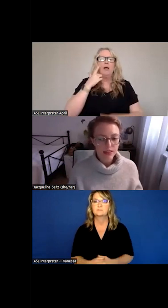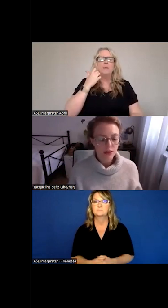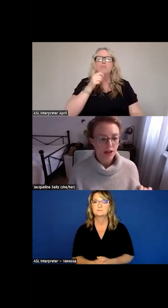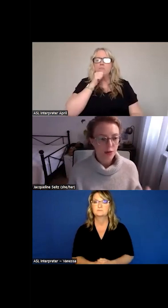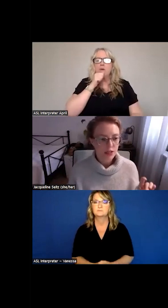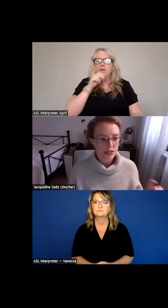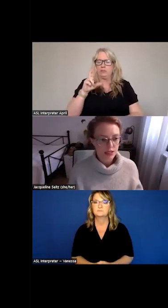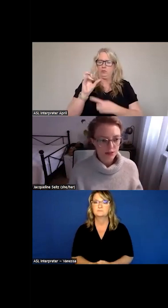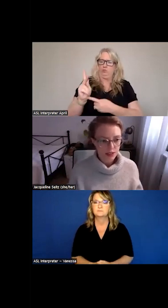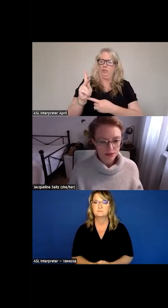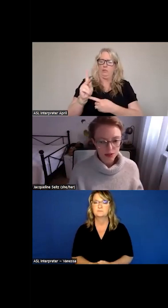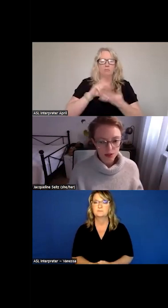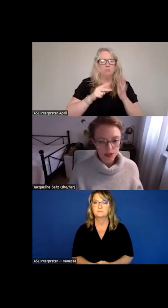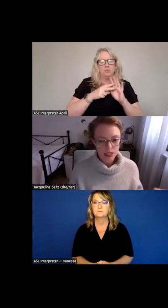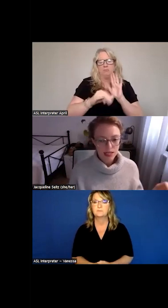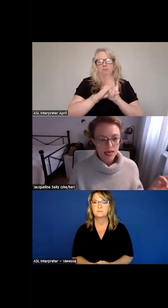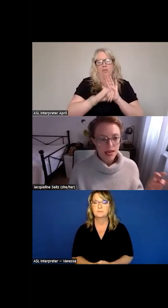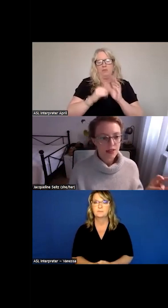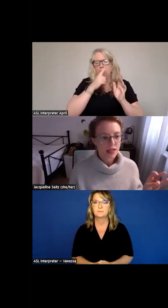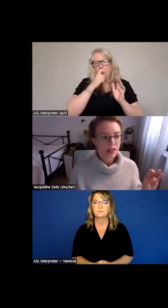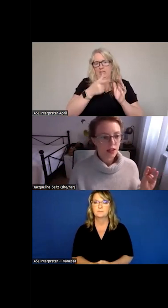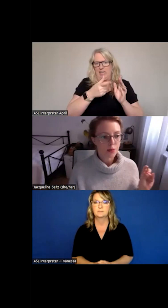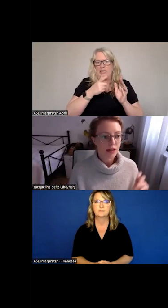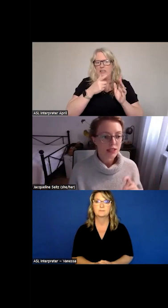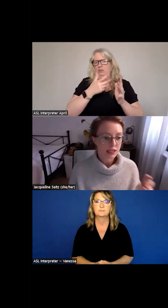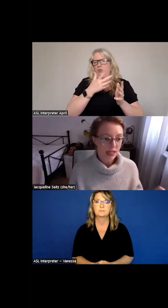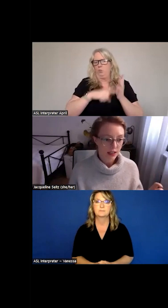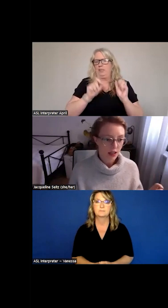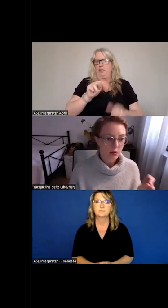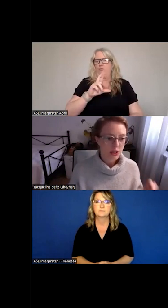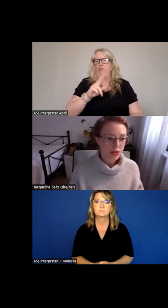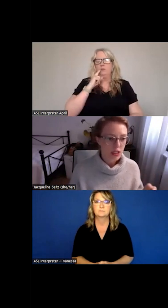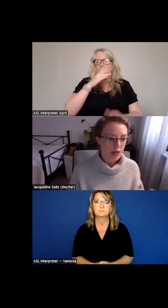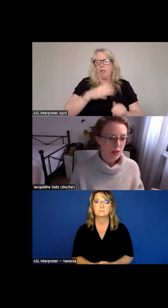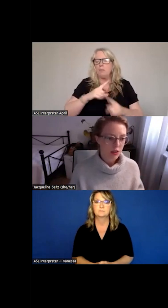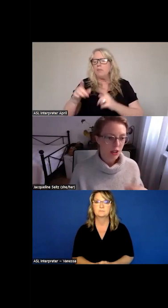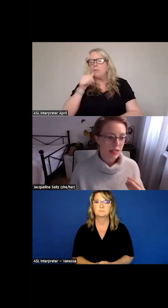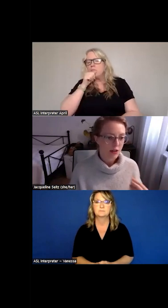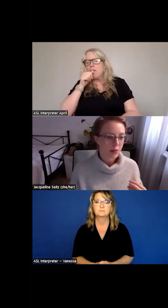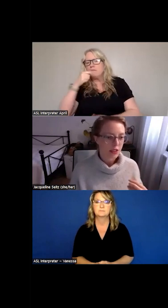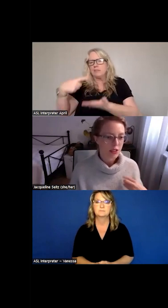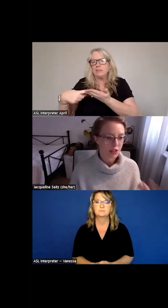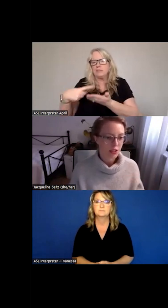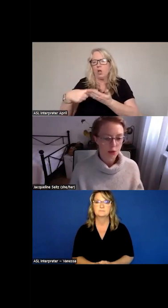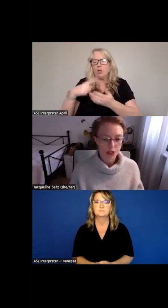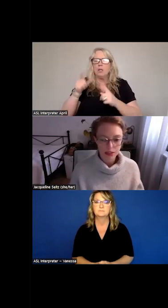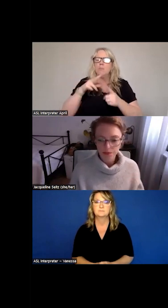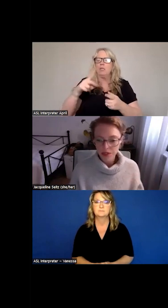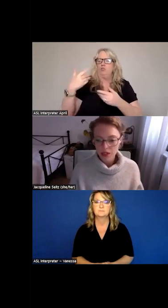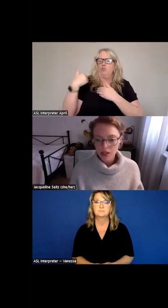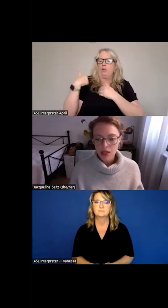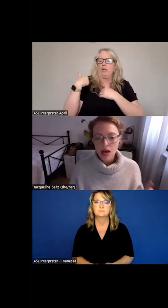is identifying what's at stake for individuals, and then a privacy dialogue, which is really about your accountability to the